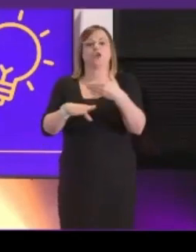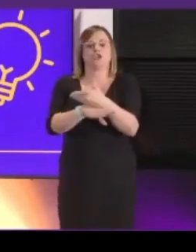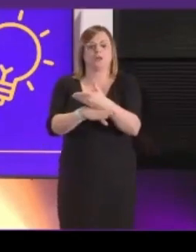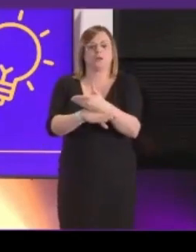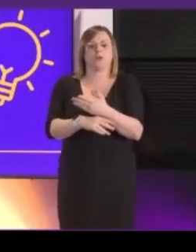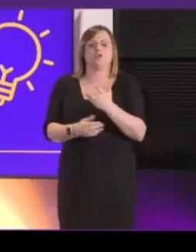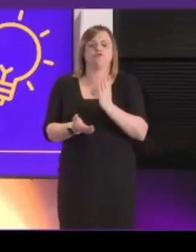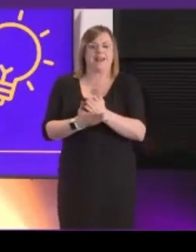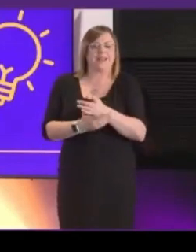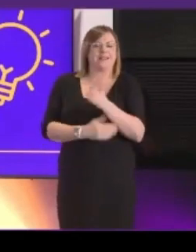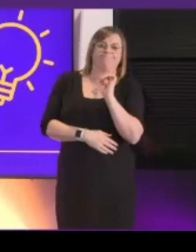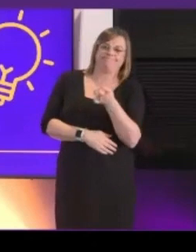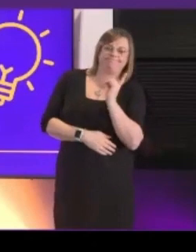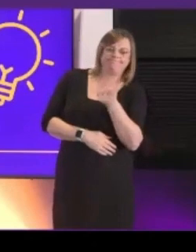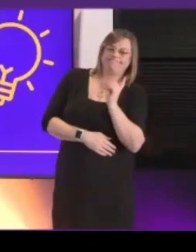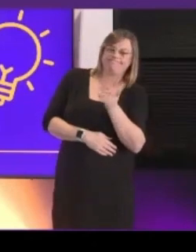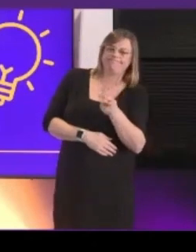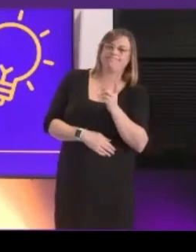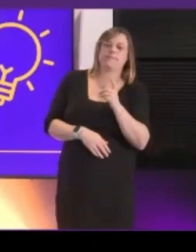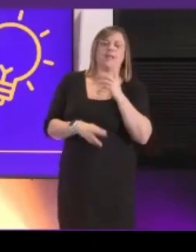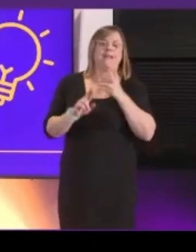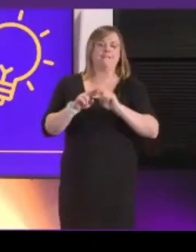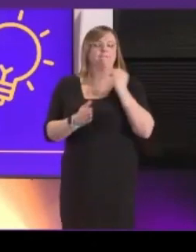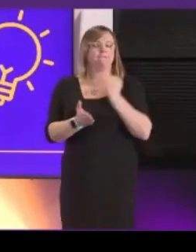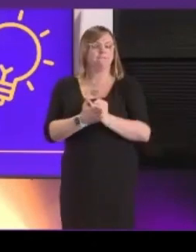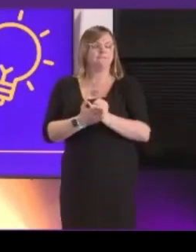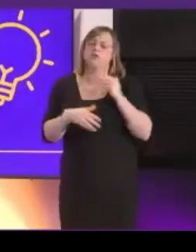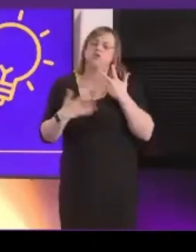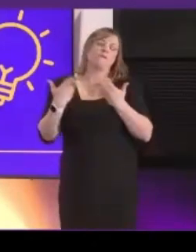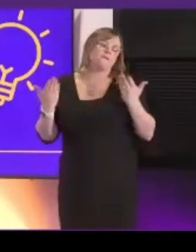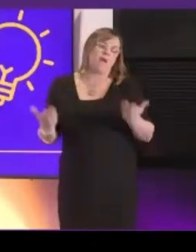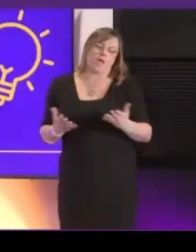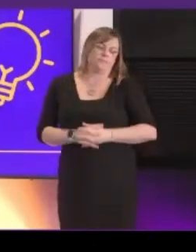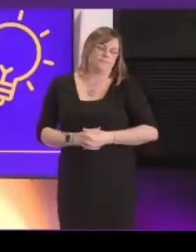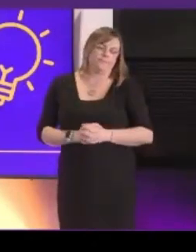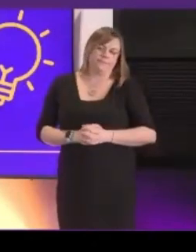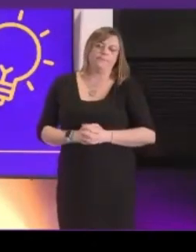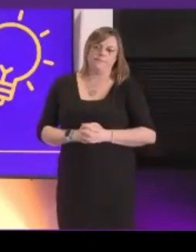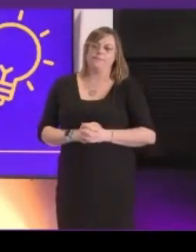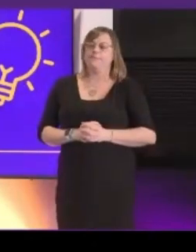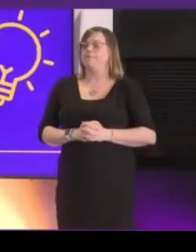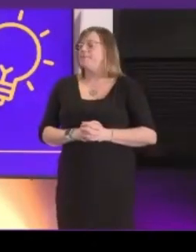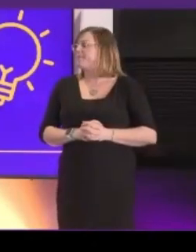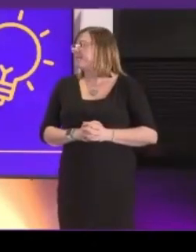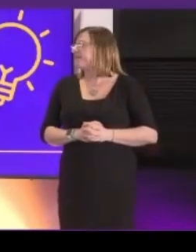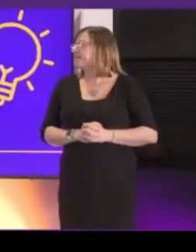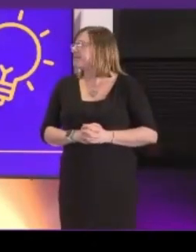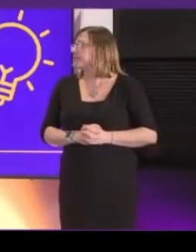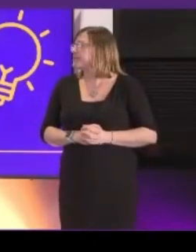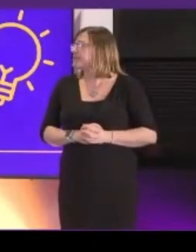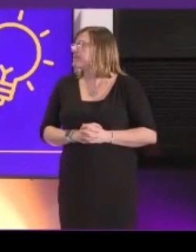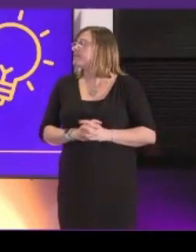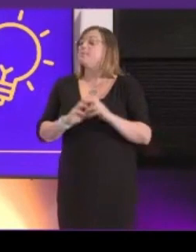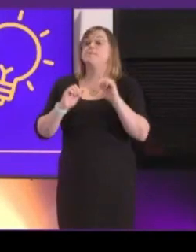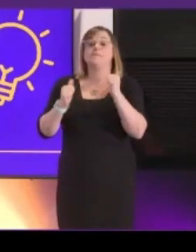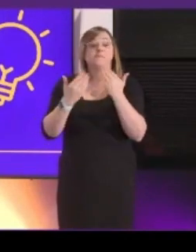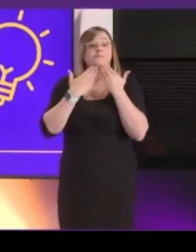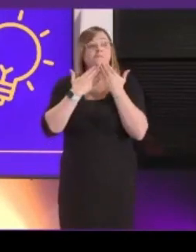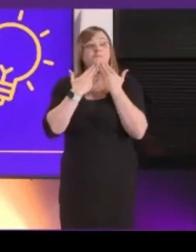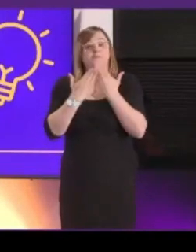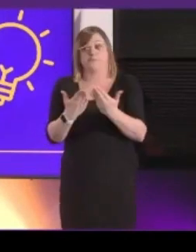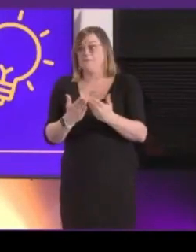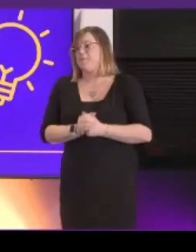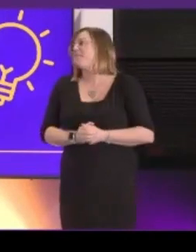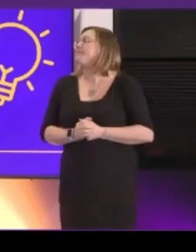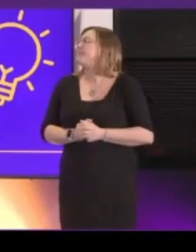stick are a bit unfair, So yeah, as long as it comes with those elements, I think it's, so yeah. Oh, great, thank